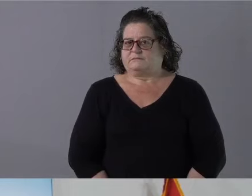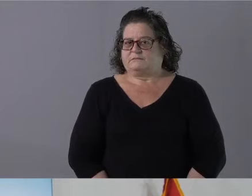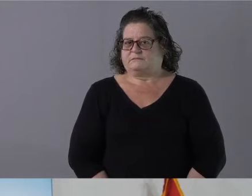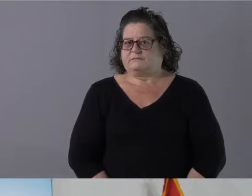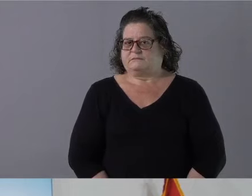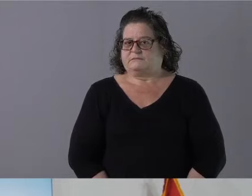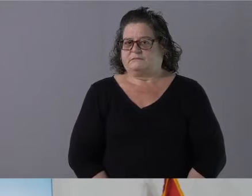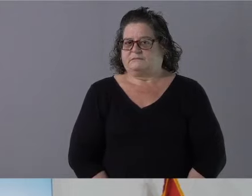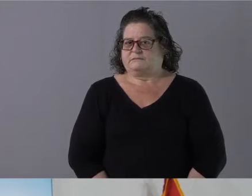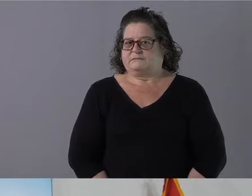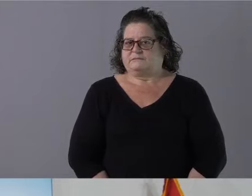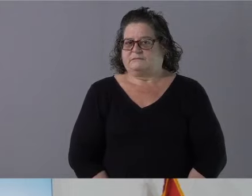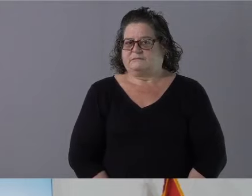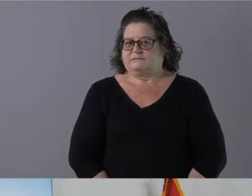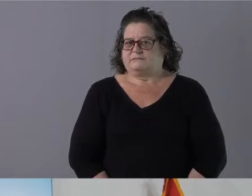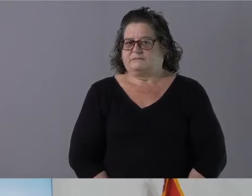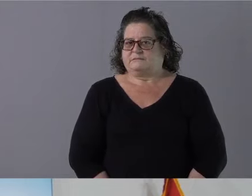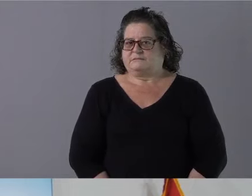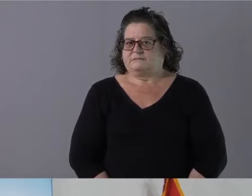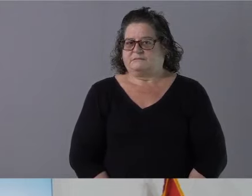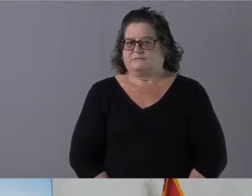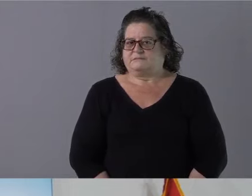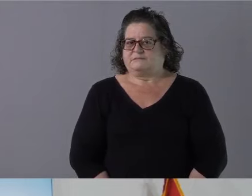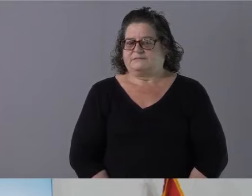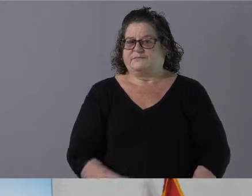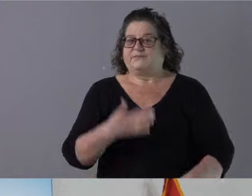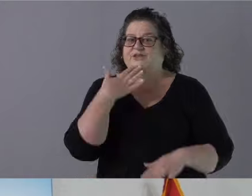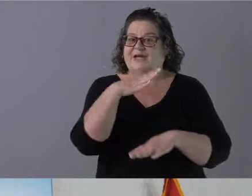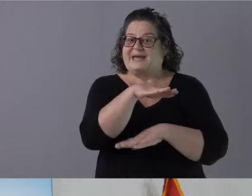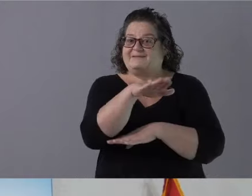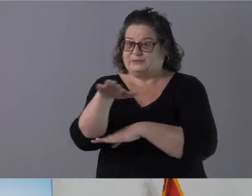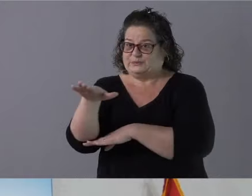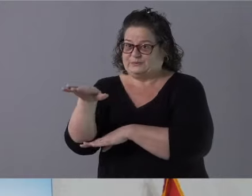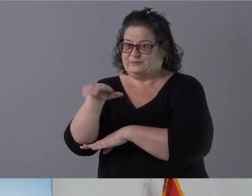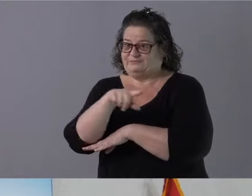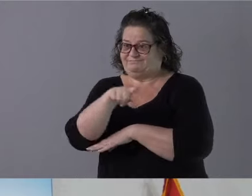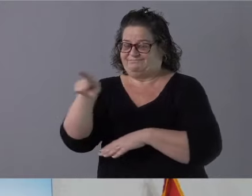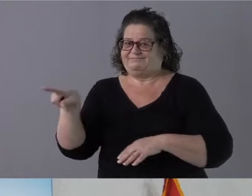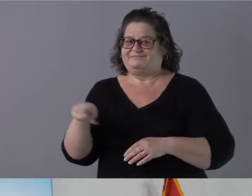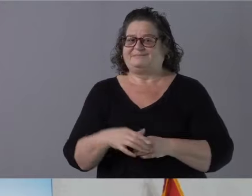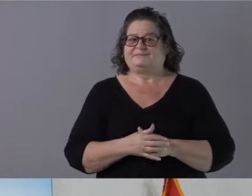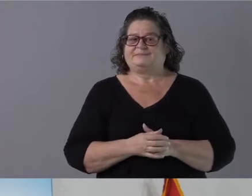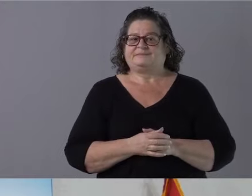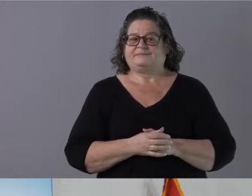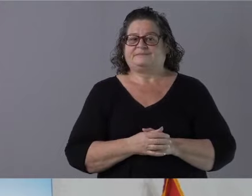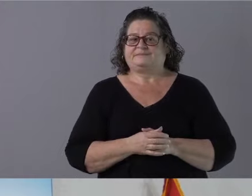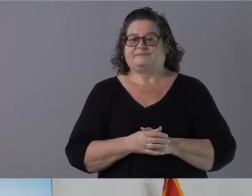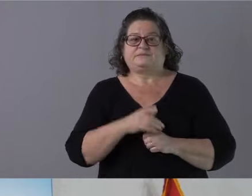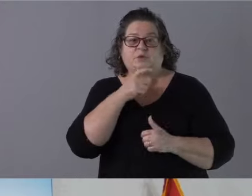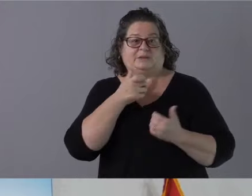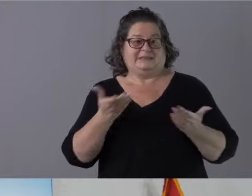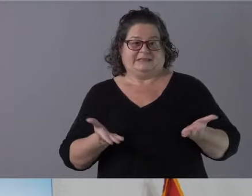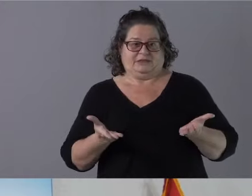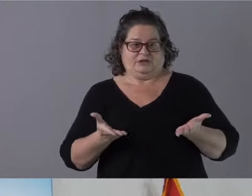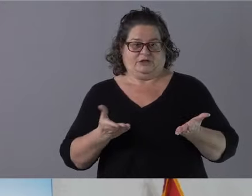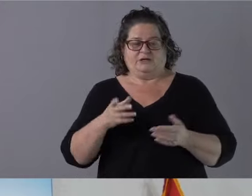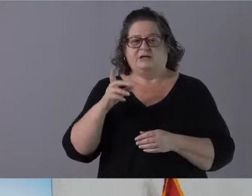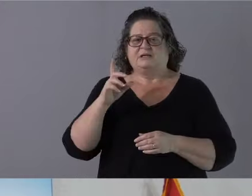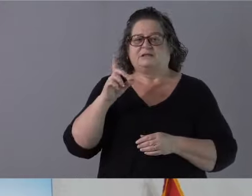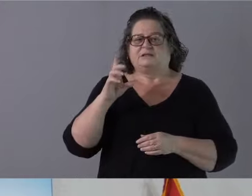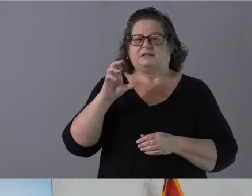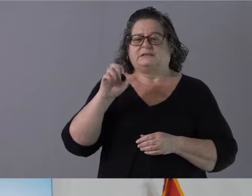Good afternoon, everyone. Thank you for joining us today. I'm joined today by Dr. Cara Christ on my right and